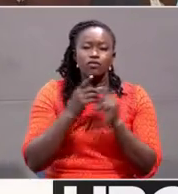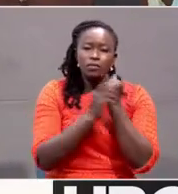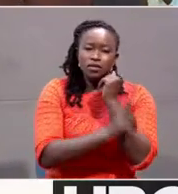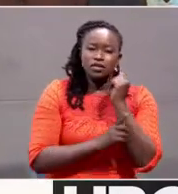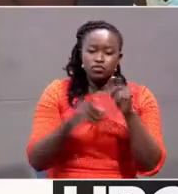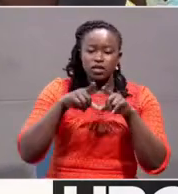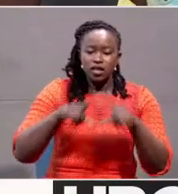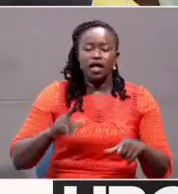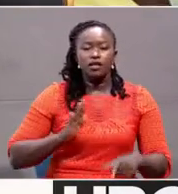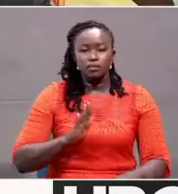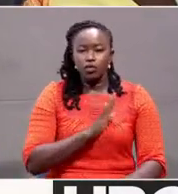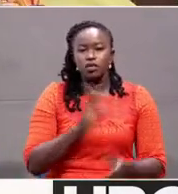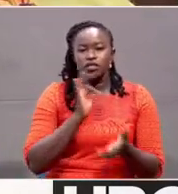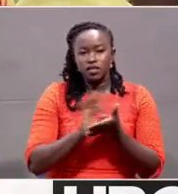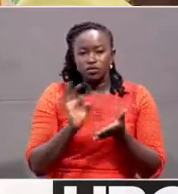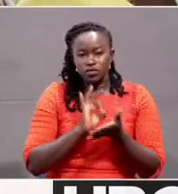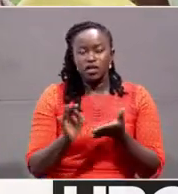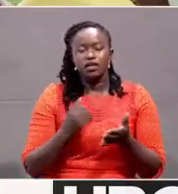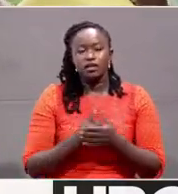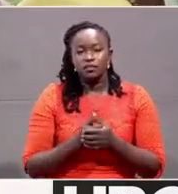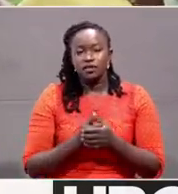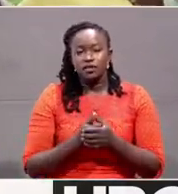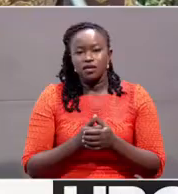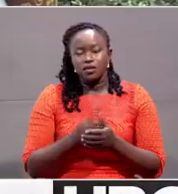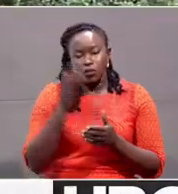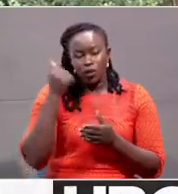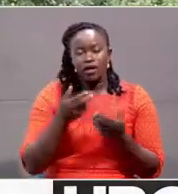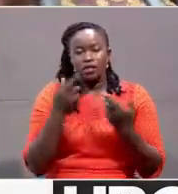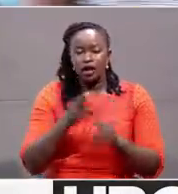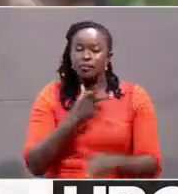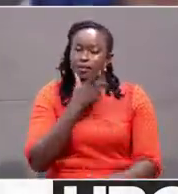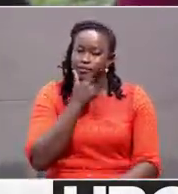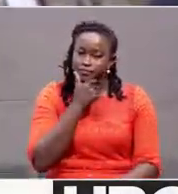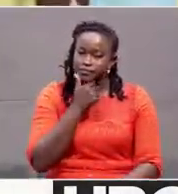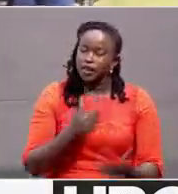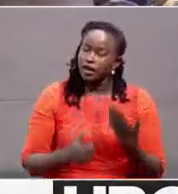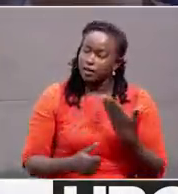Land Board Secretary, Hadija Sebiala, over the allegations.